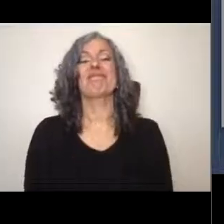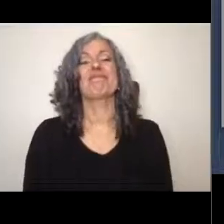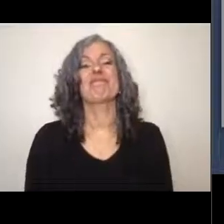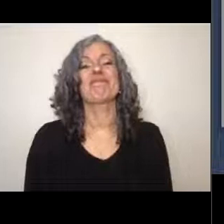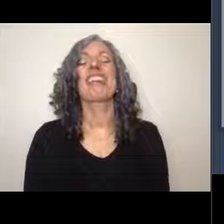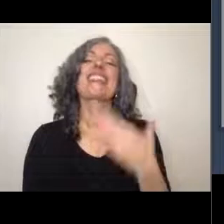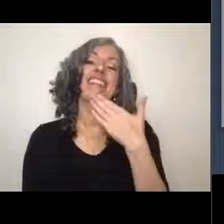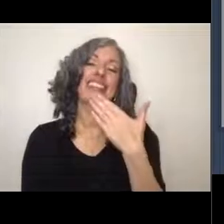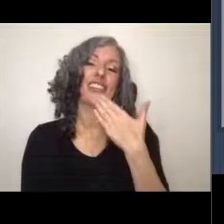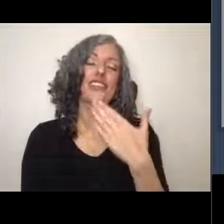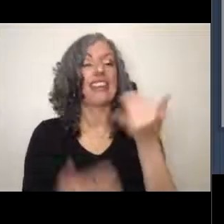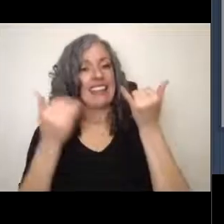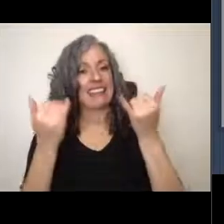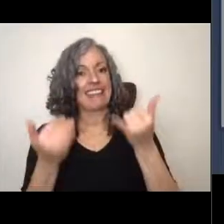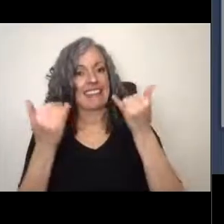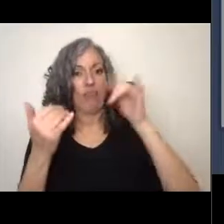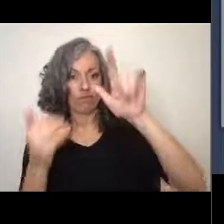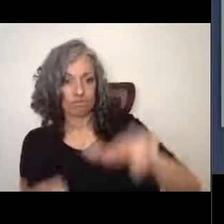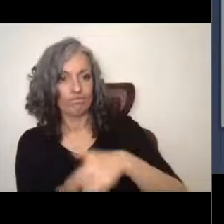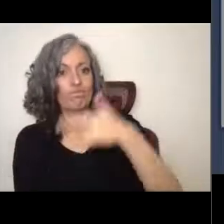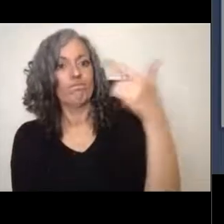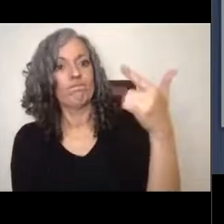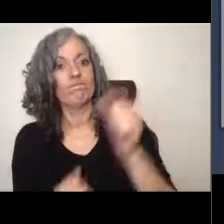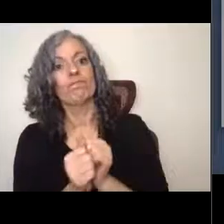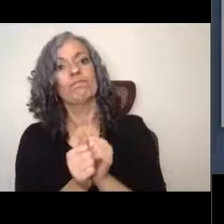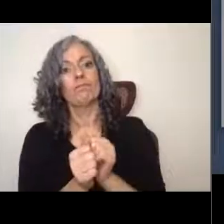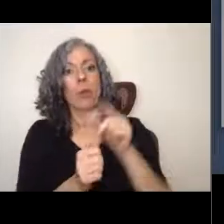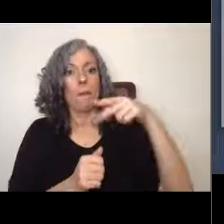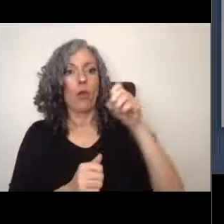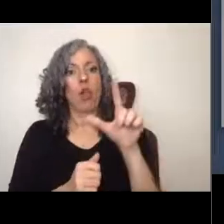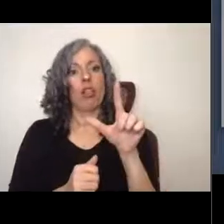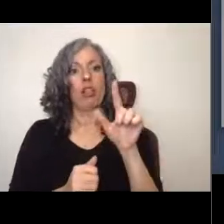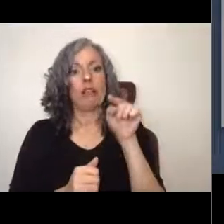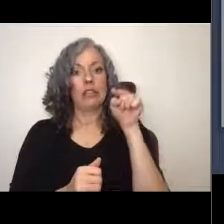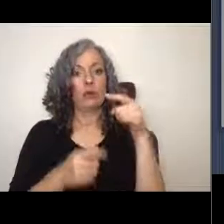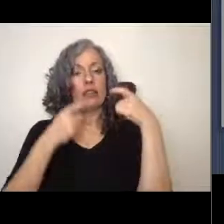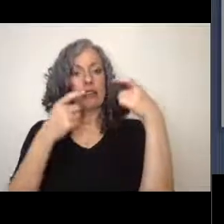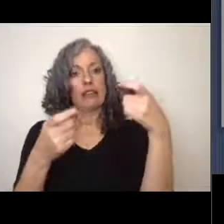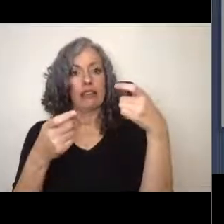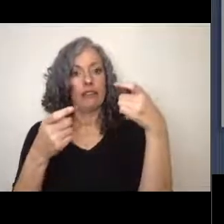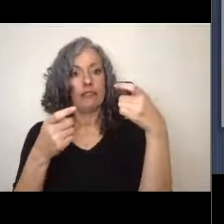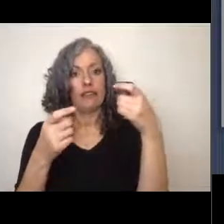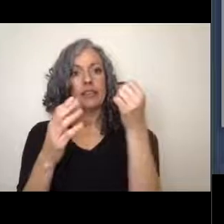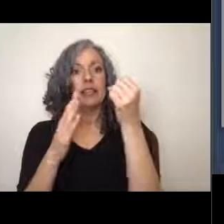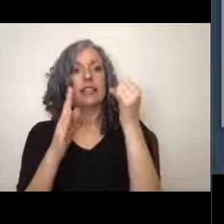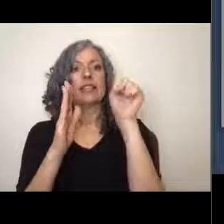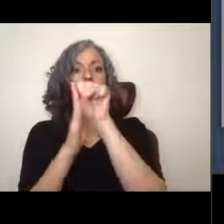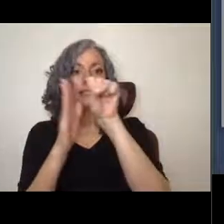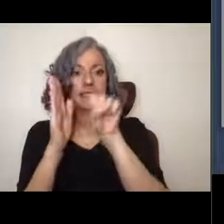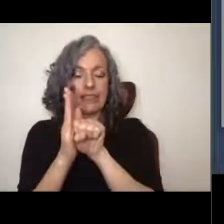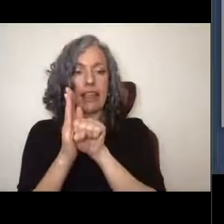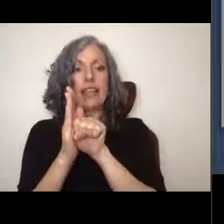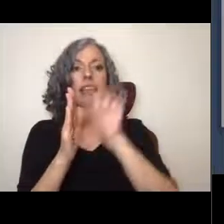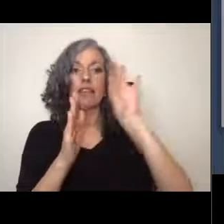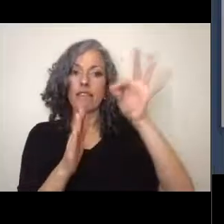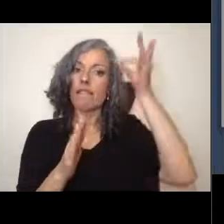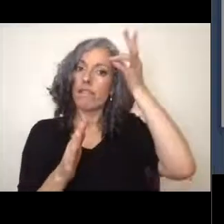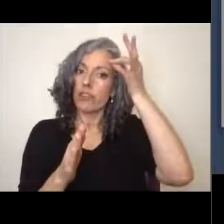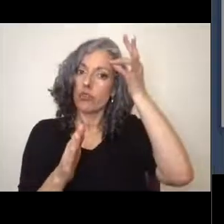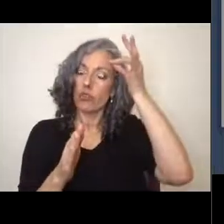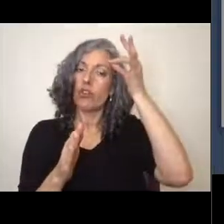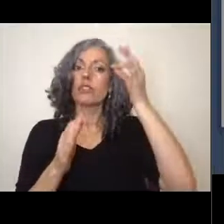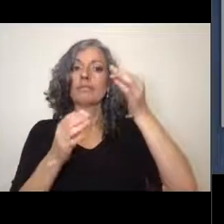Thank you. And now we will turn it over to Paul to give us some state and federal legislative matter updates.